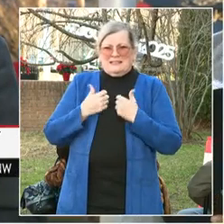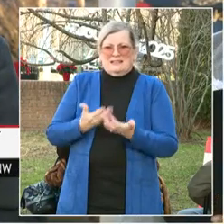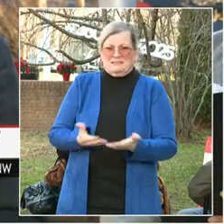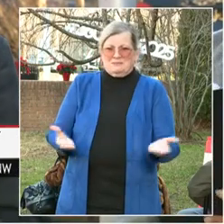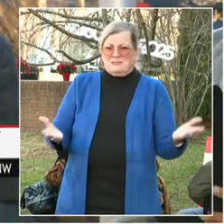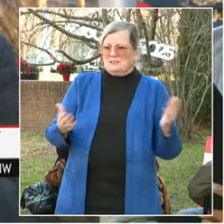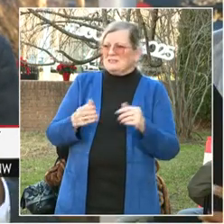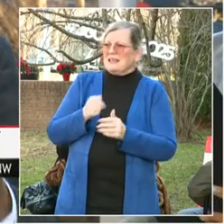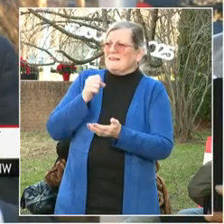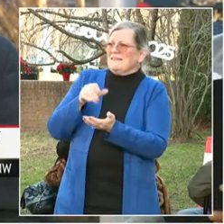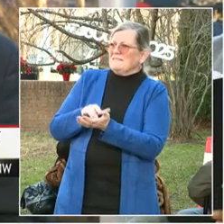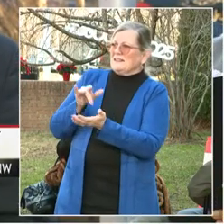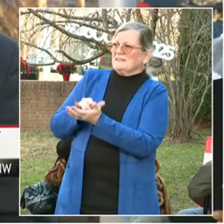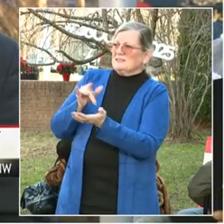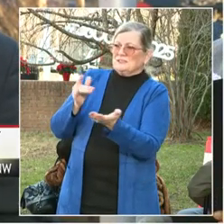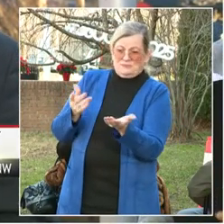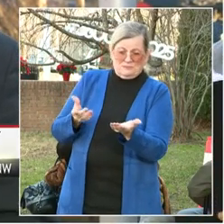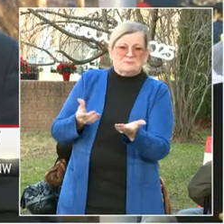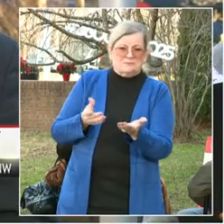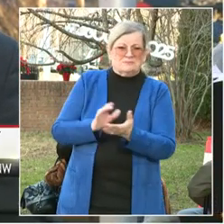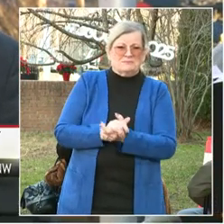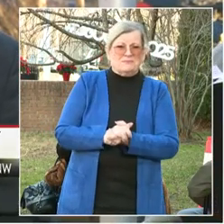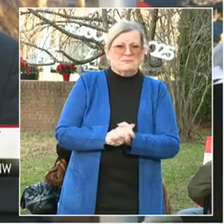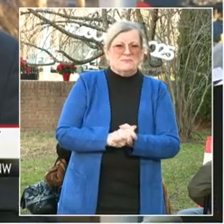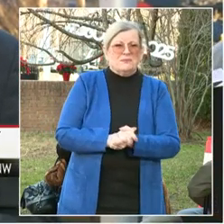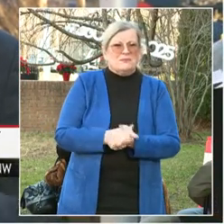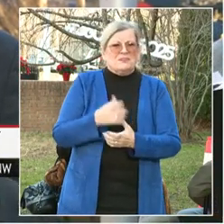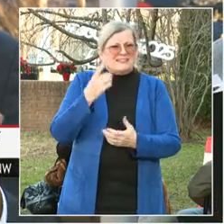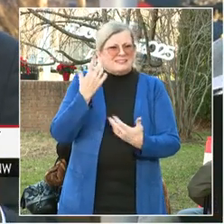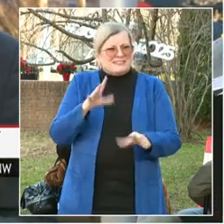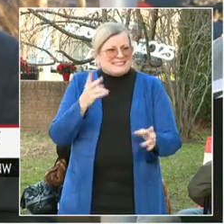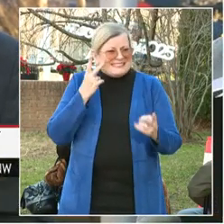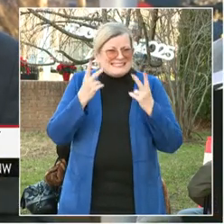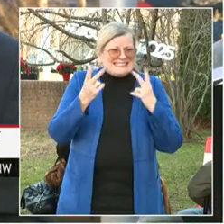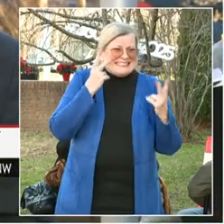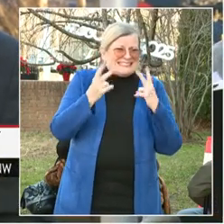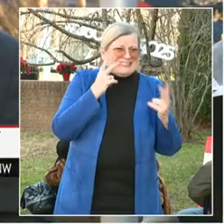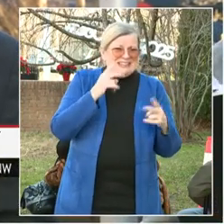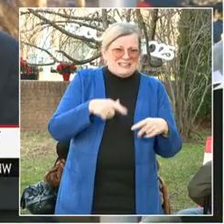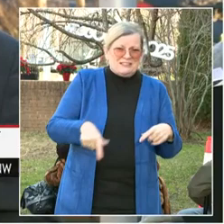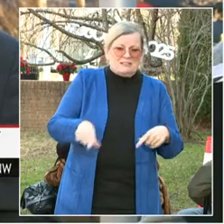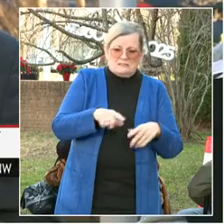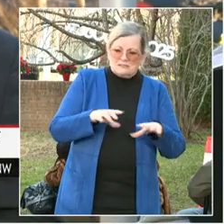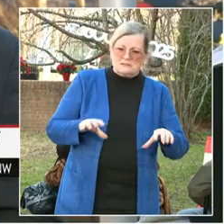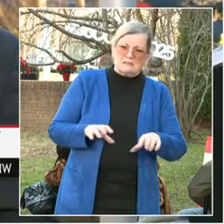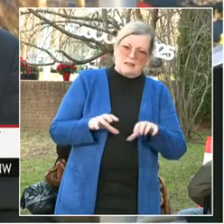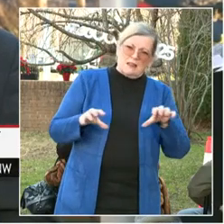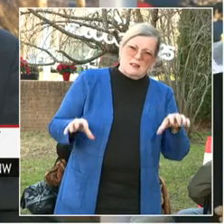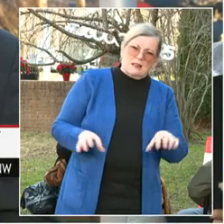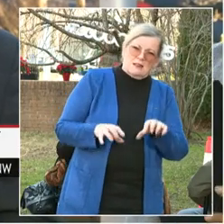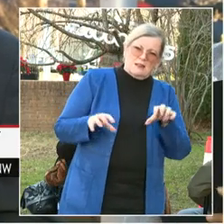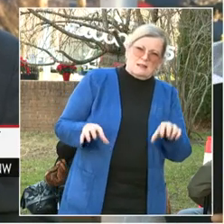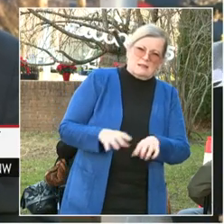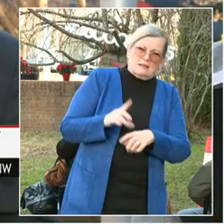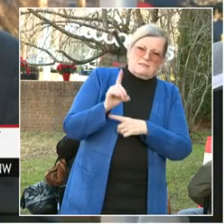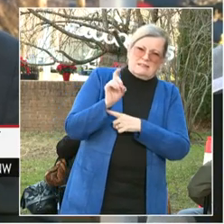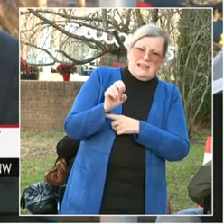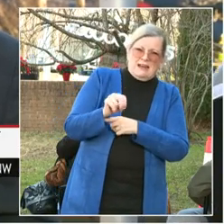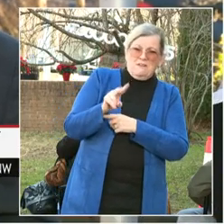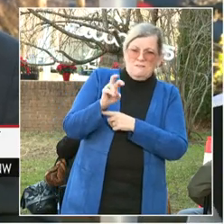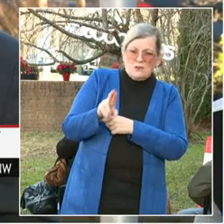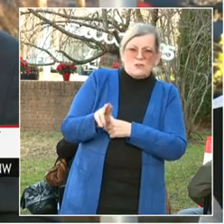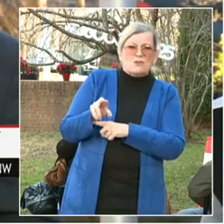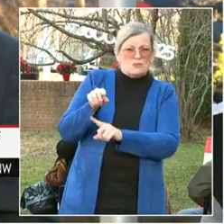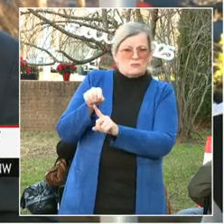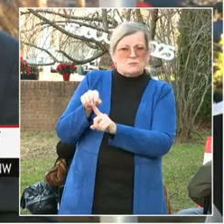in the district, and we've looked at other cities that go this route too. This includes Denver, that uses unused church parking lots